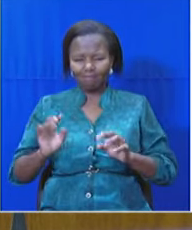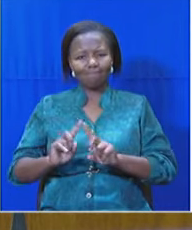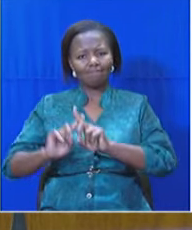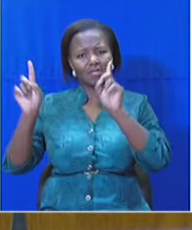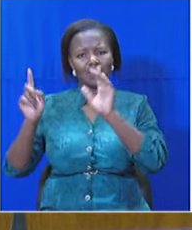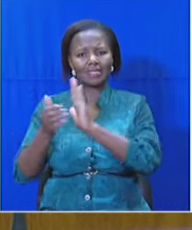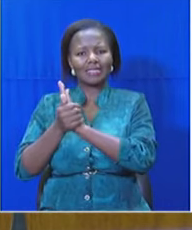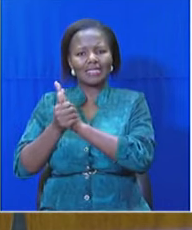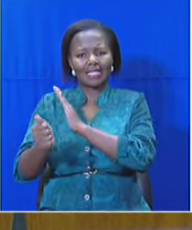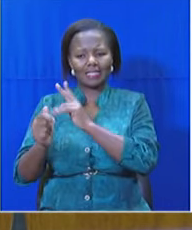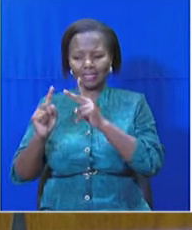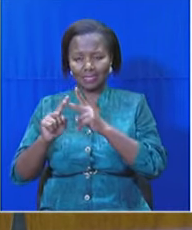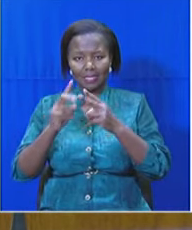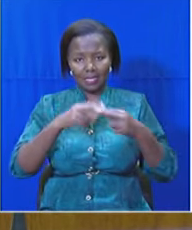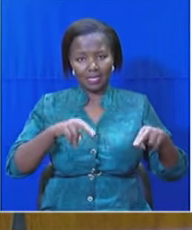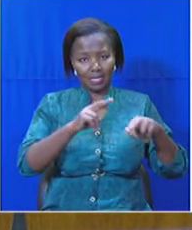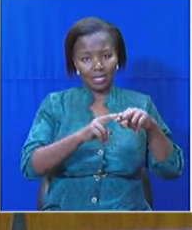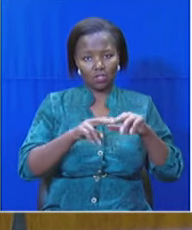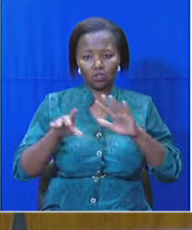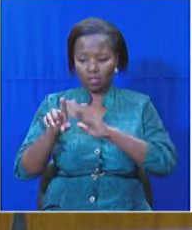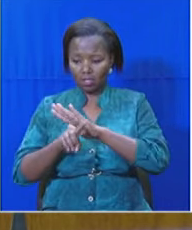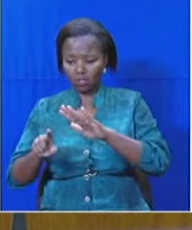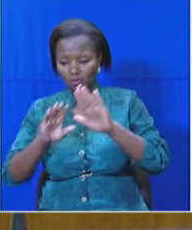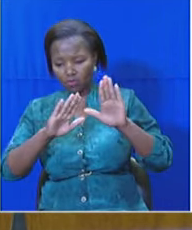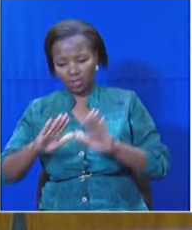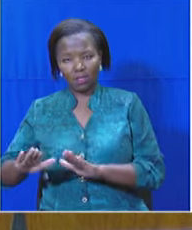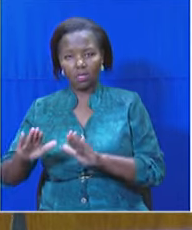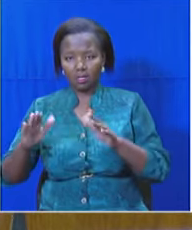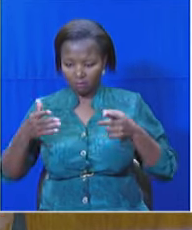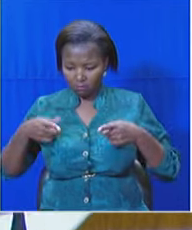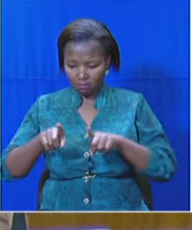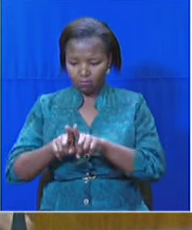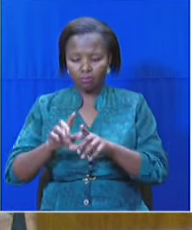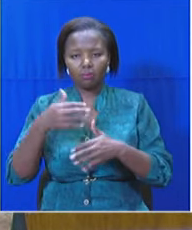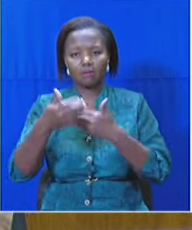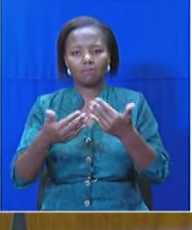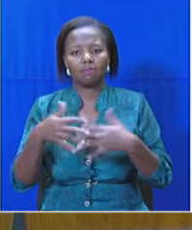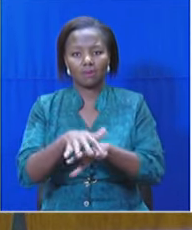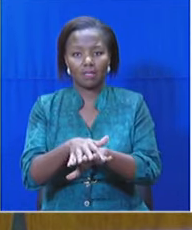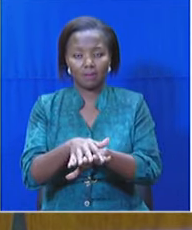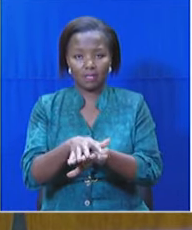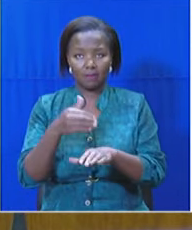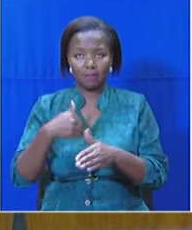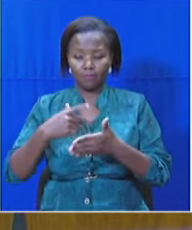national and district level to roll out simultaneously in all districts, a project